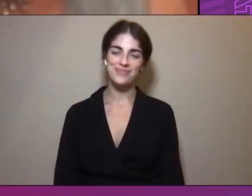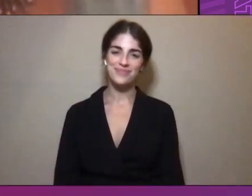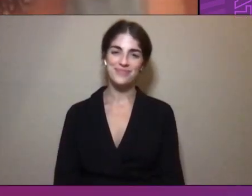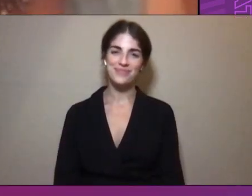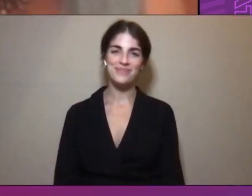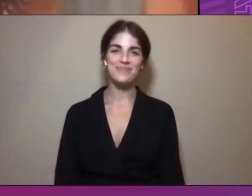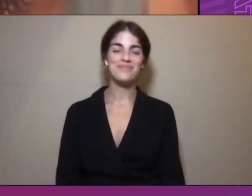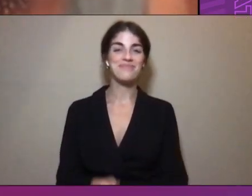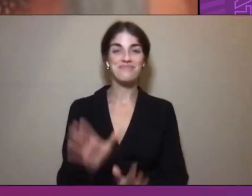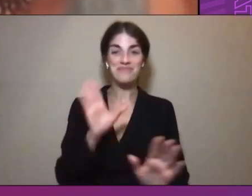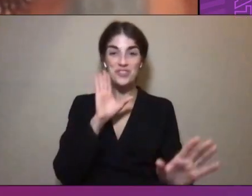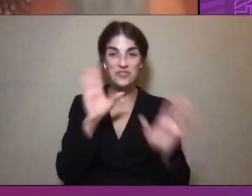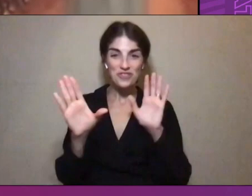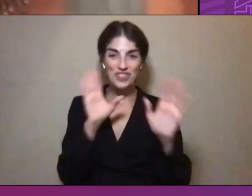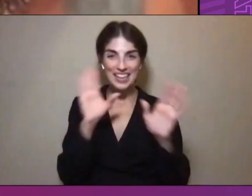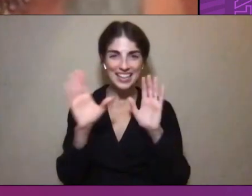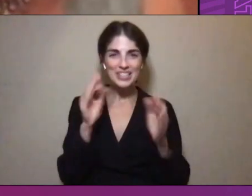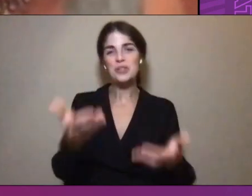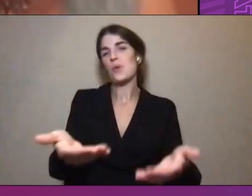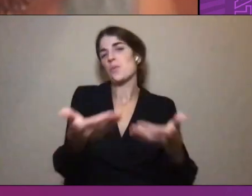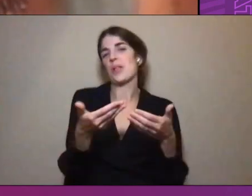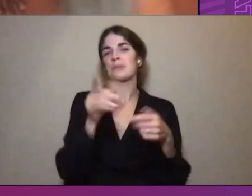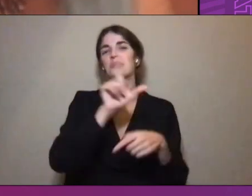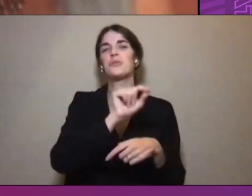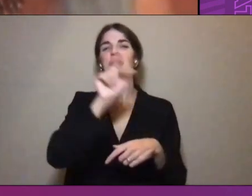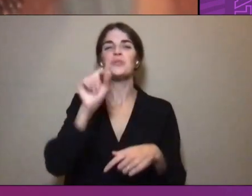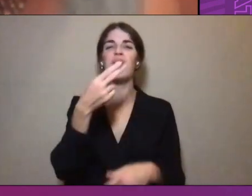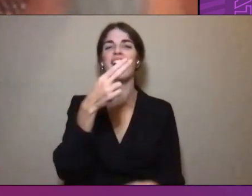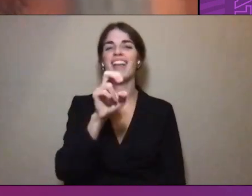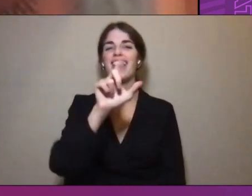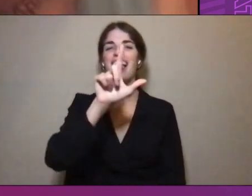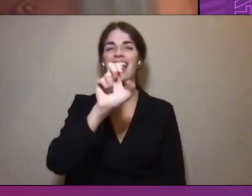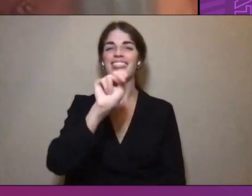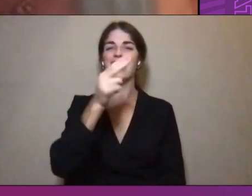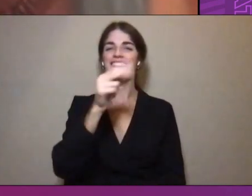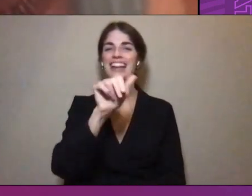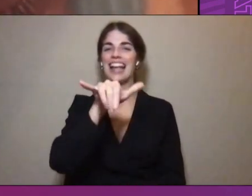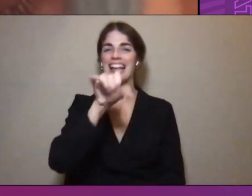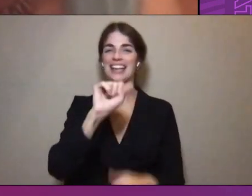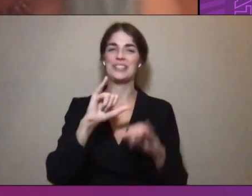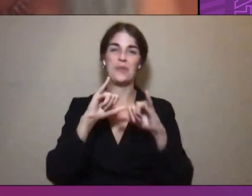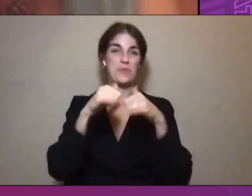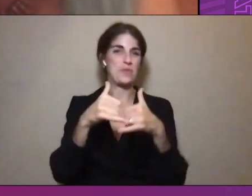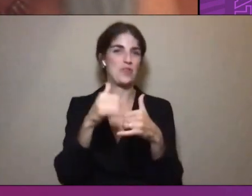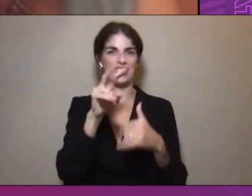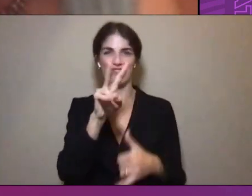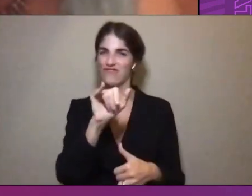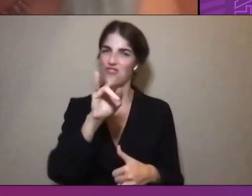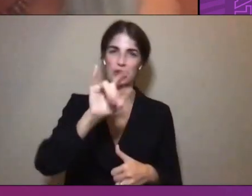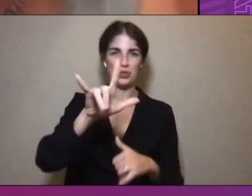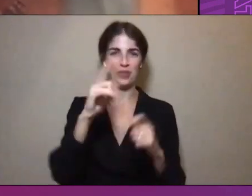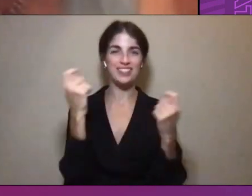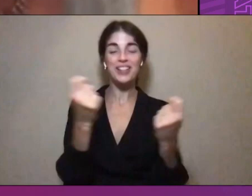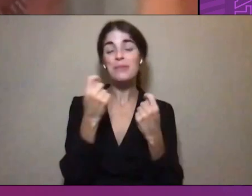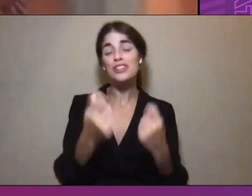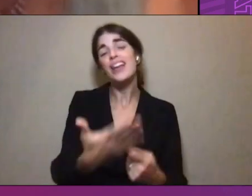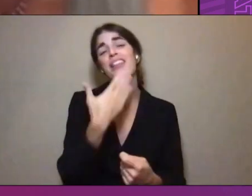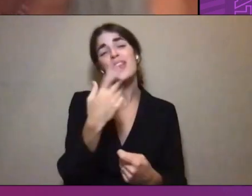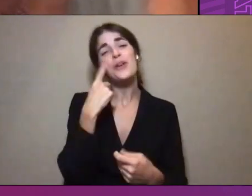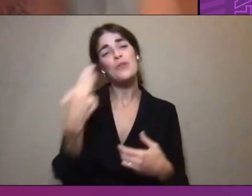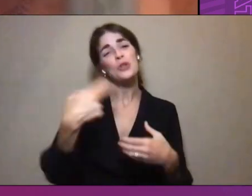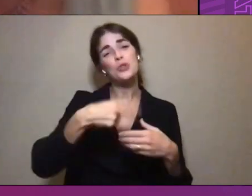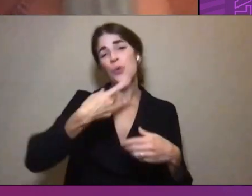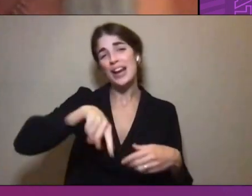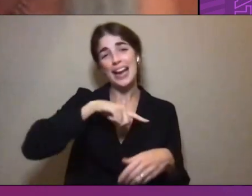Greetings and welcome to the 2020 Helen Hayes Awards virtual celebration. Thank you for joining us here tonight from wherever you